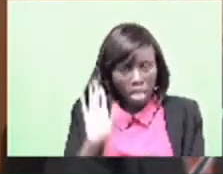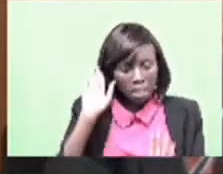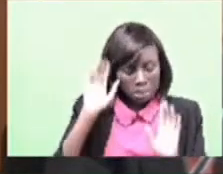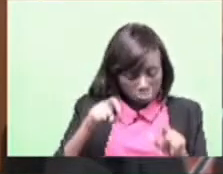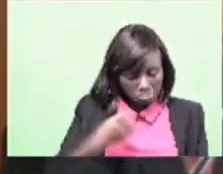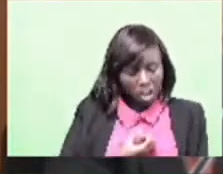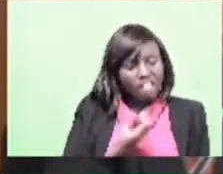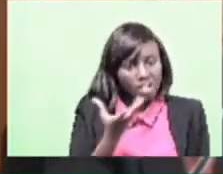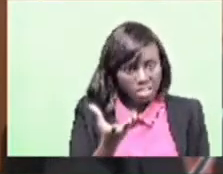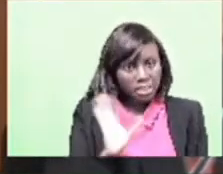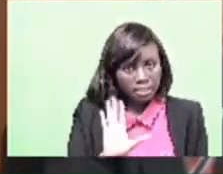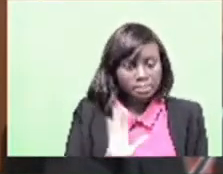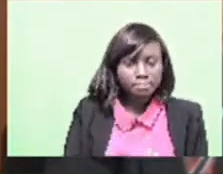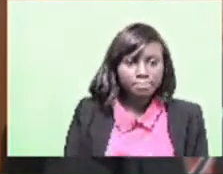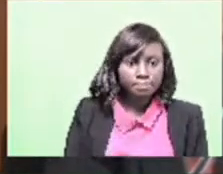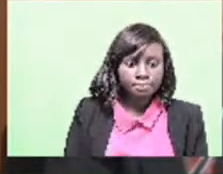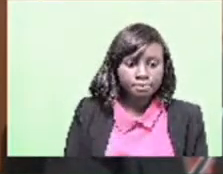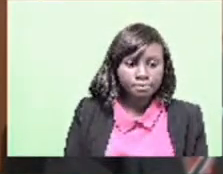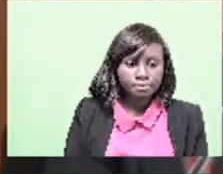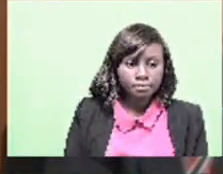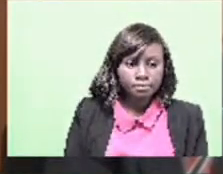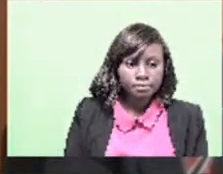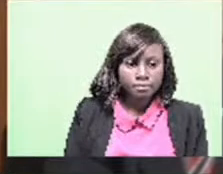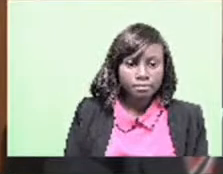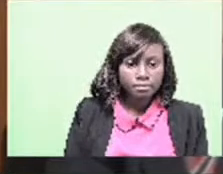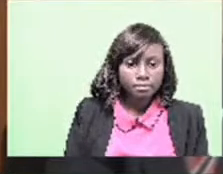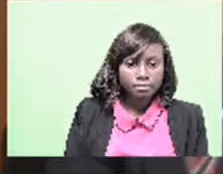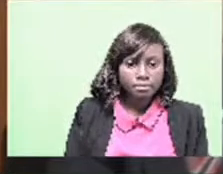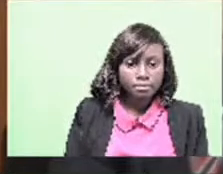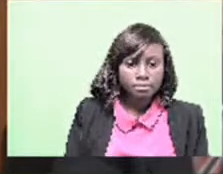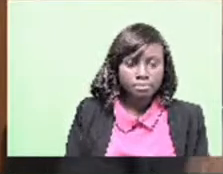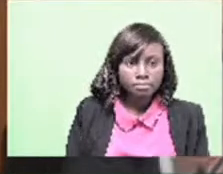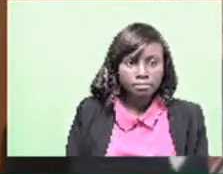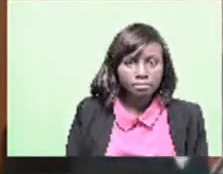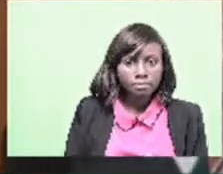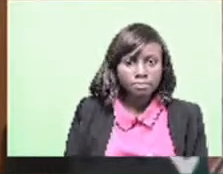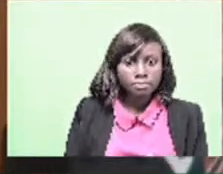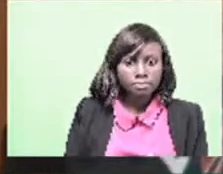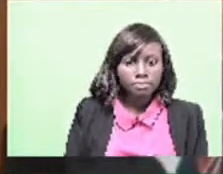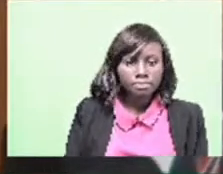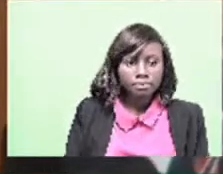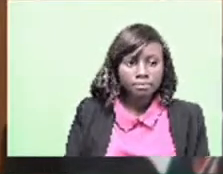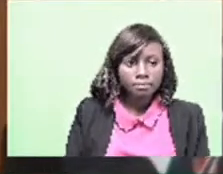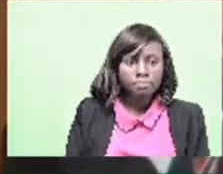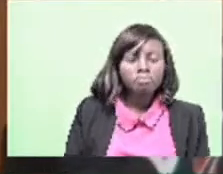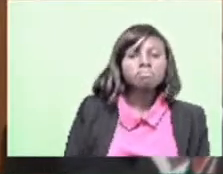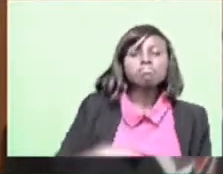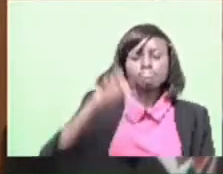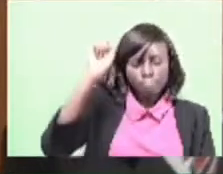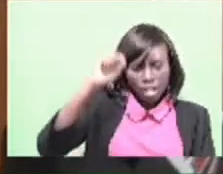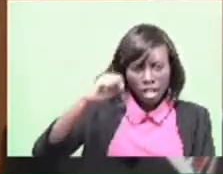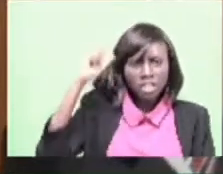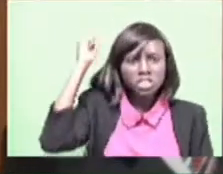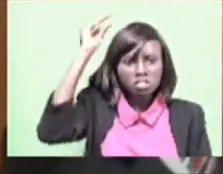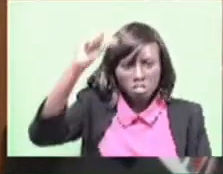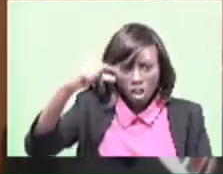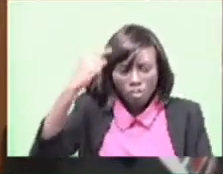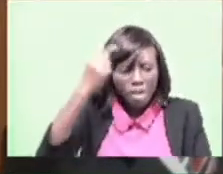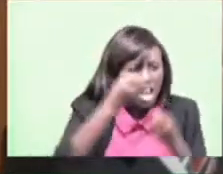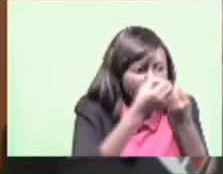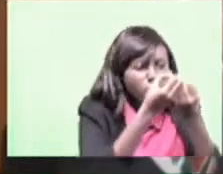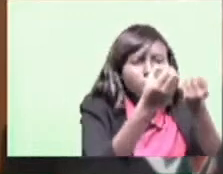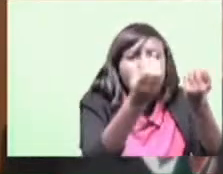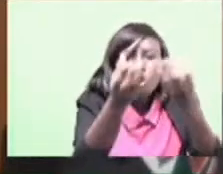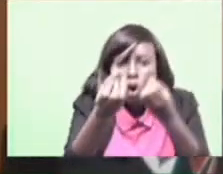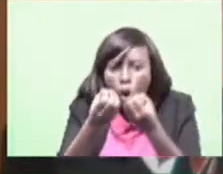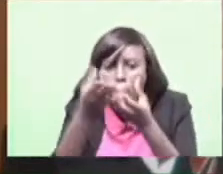government has advised the public on the essential need to wear the mask and all the relevant medical